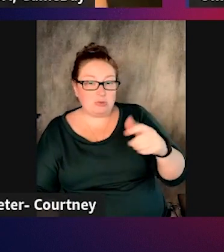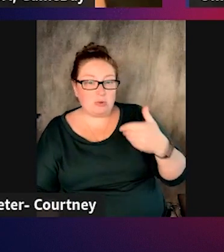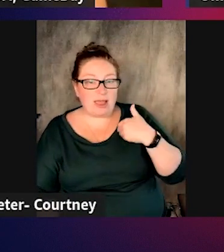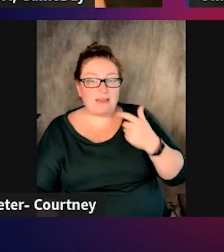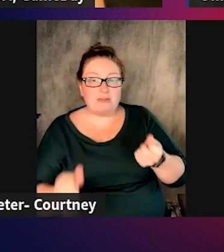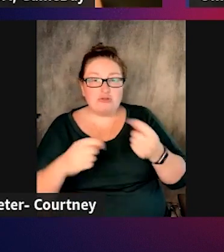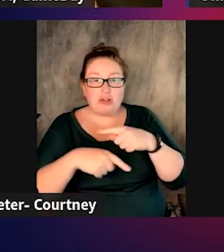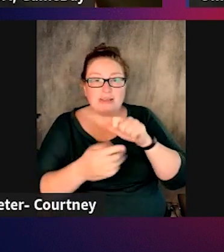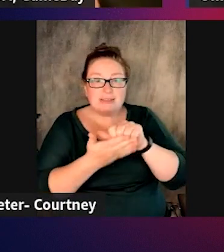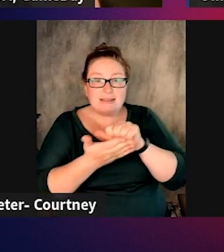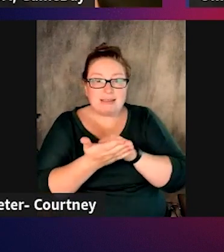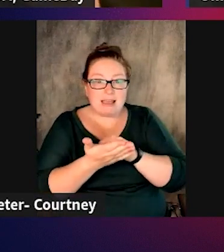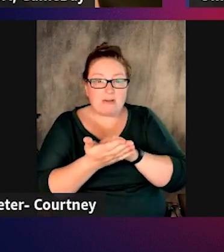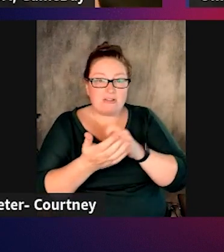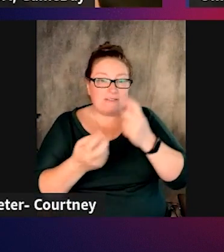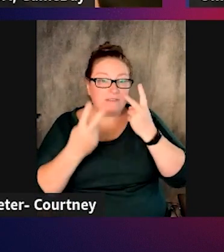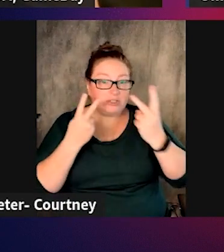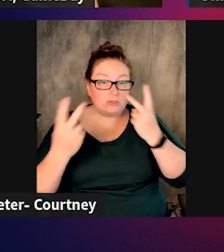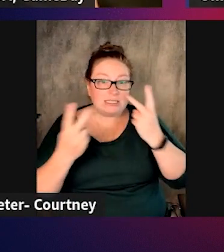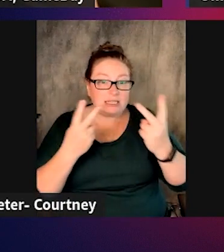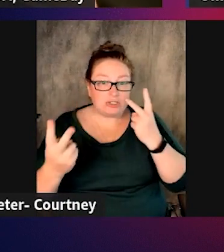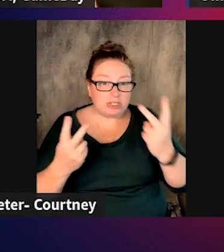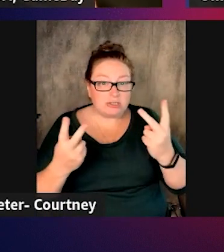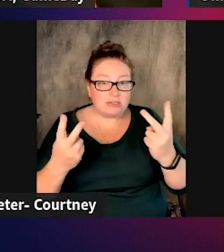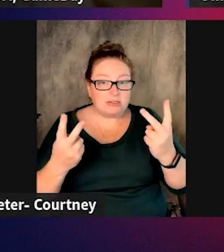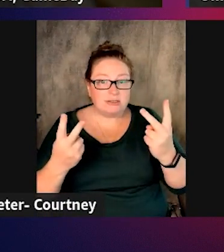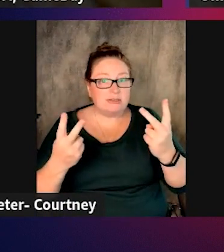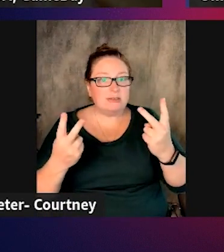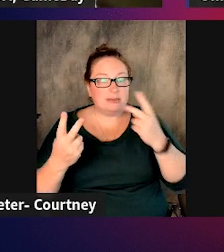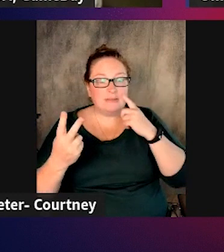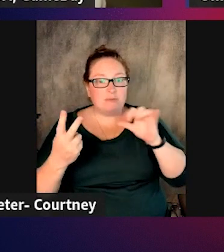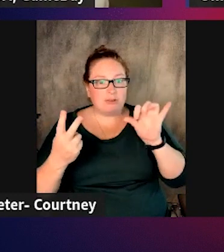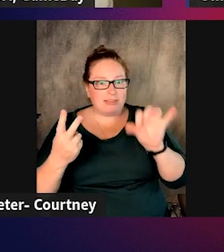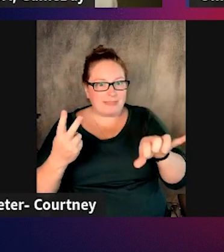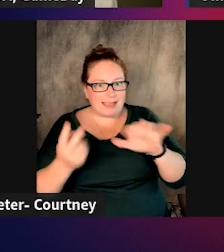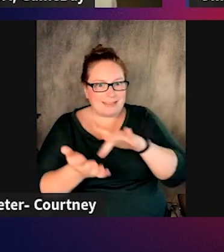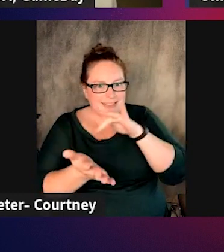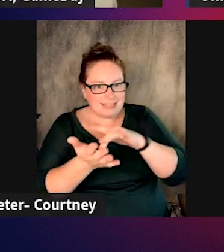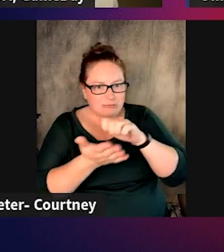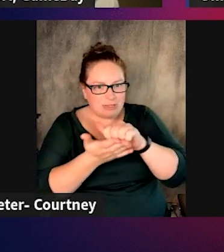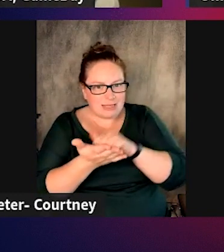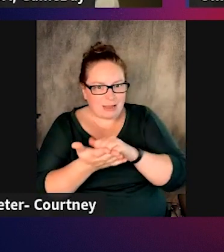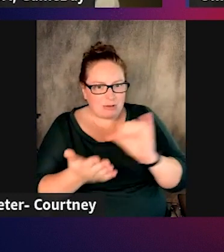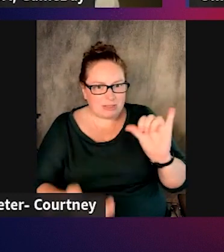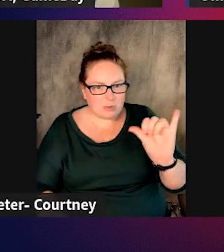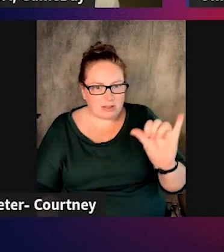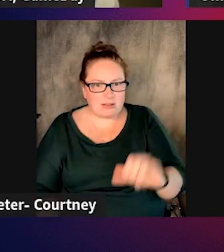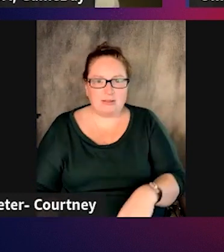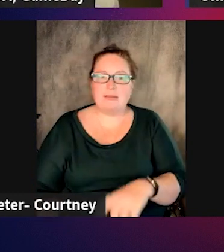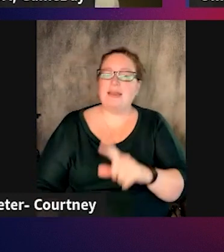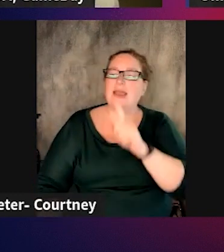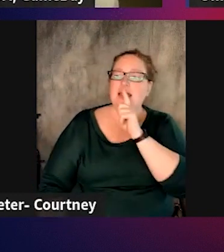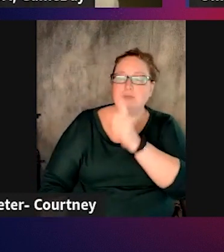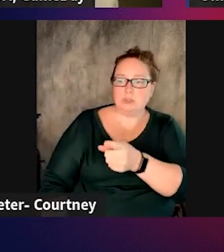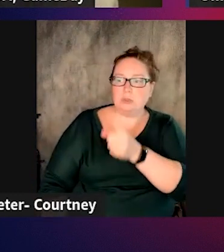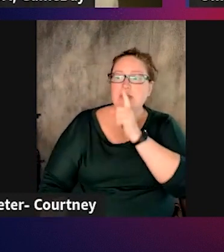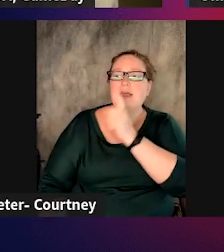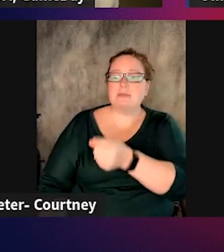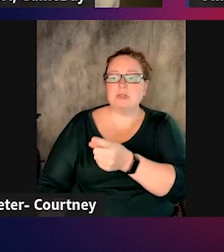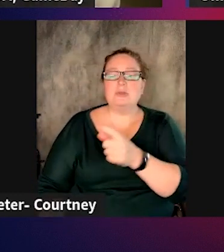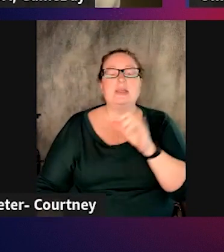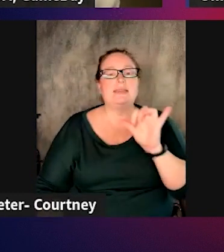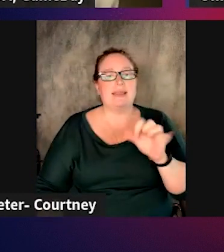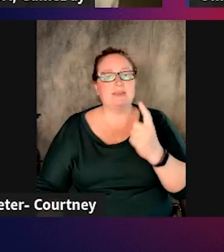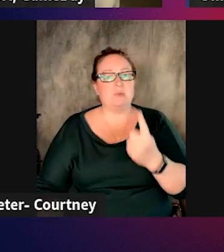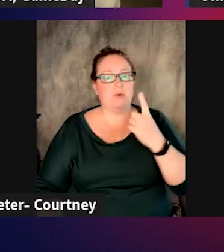cross-account visualizations in that central account as well? Absolutely, absolutely. So this is one of the benefits